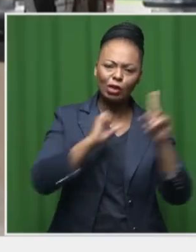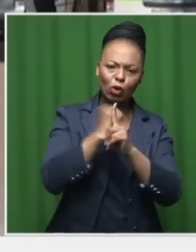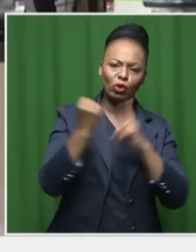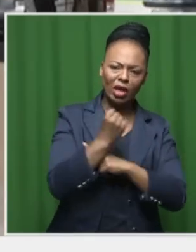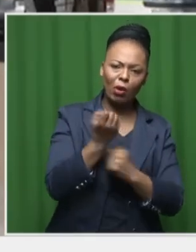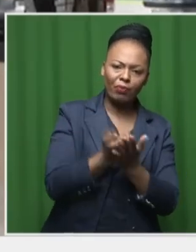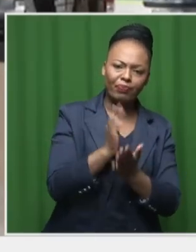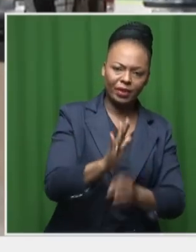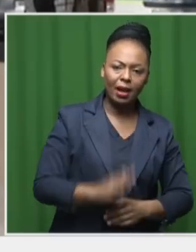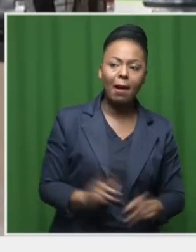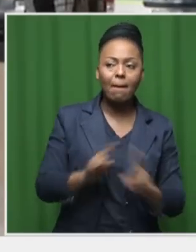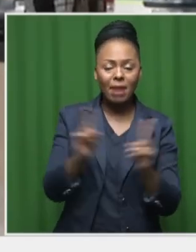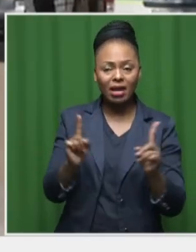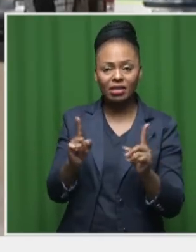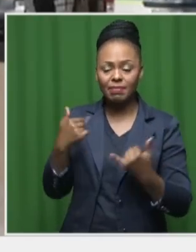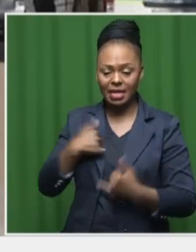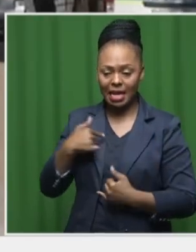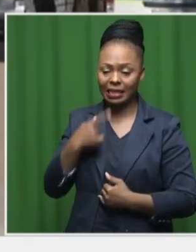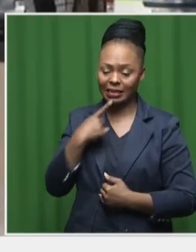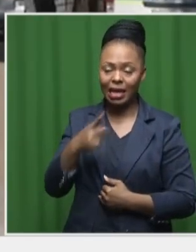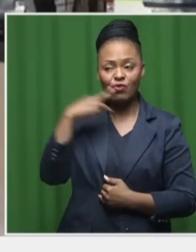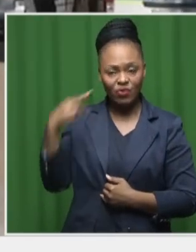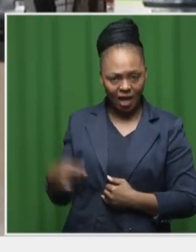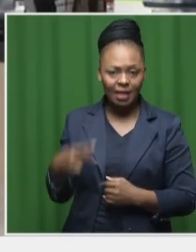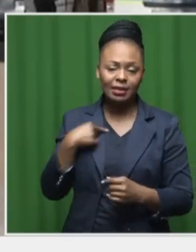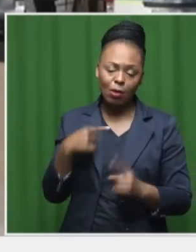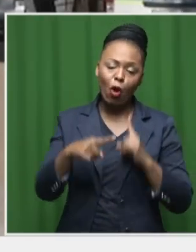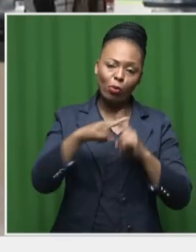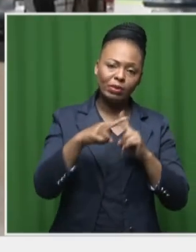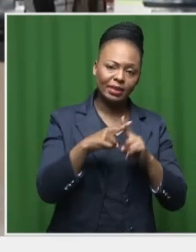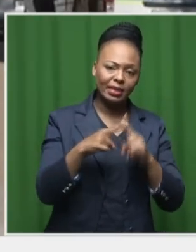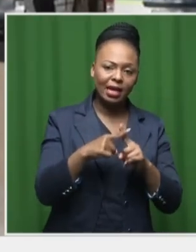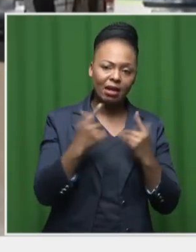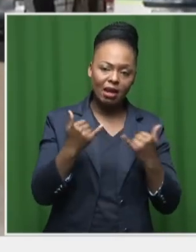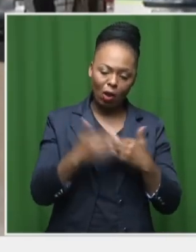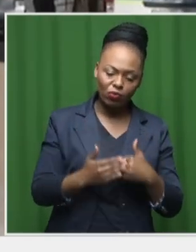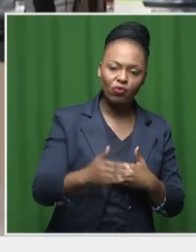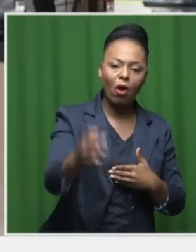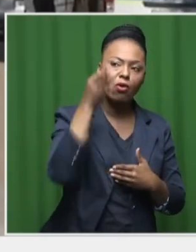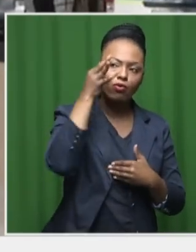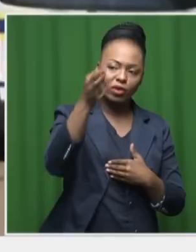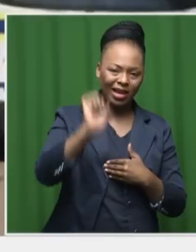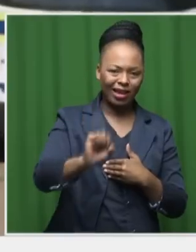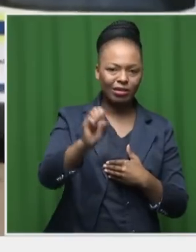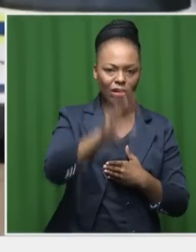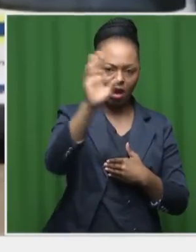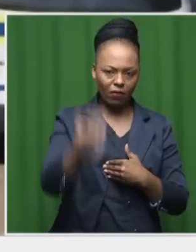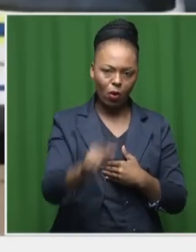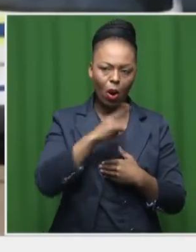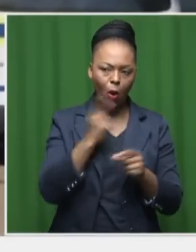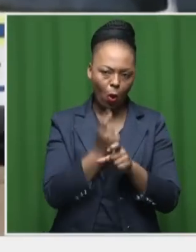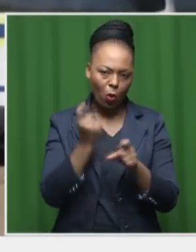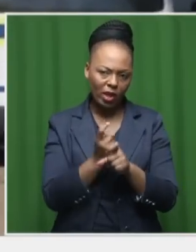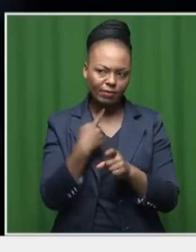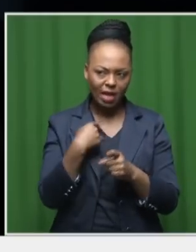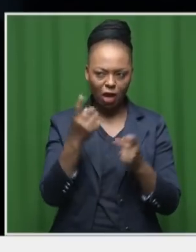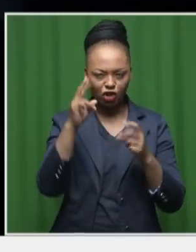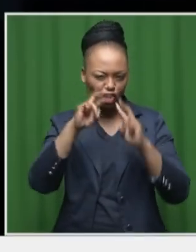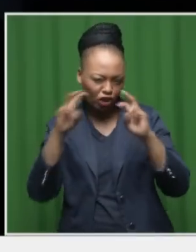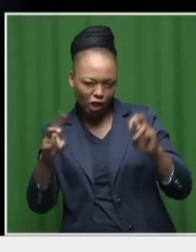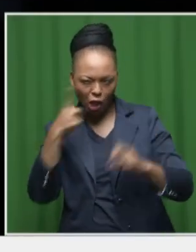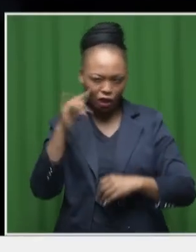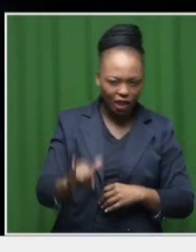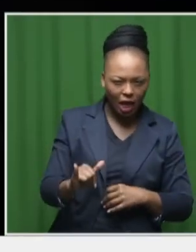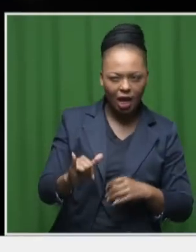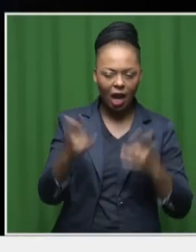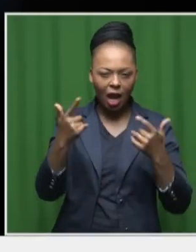remain optimistic and why I remain positive about the outlook of South Africa is because I look at the statistics. So I'm an analyst, I'm a chartered